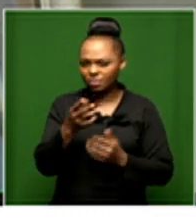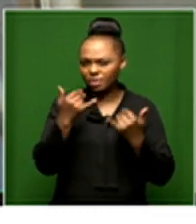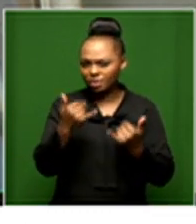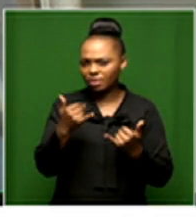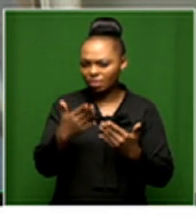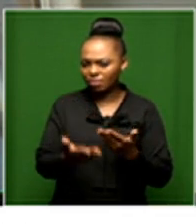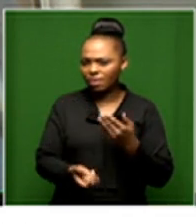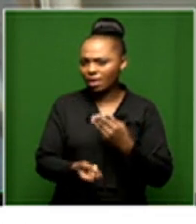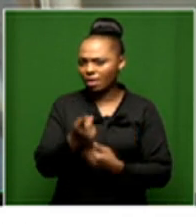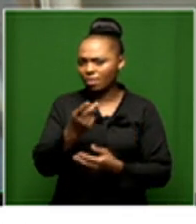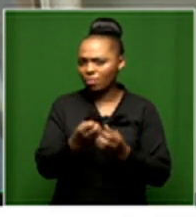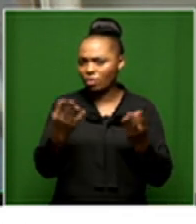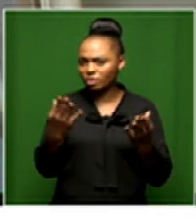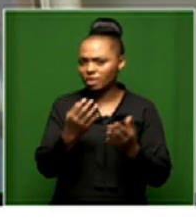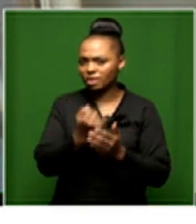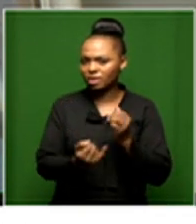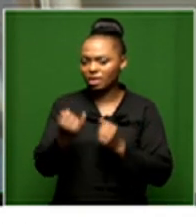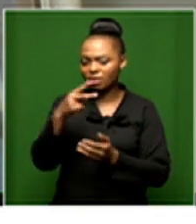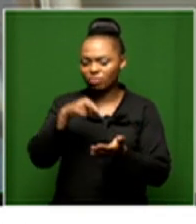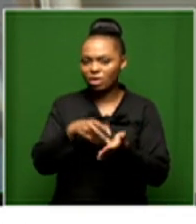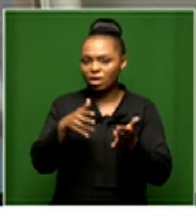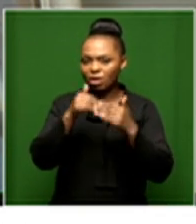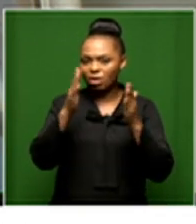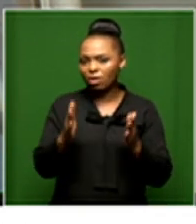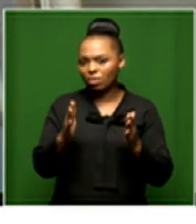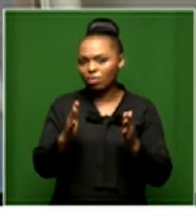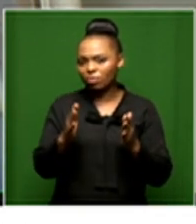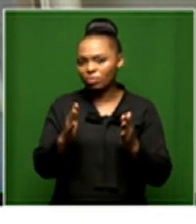the standalone homes in the near future?